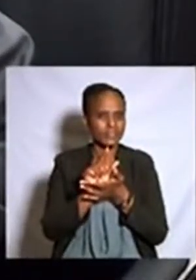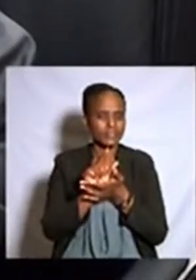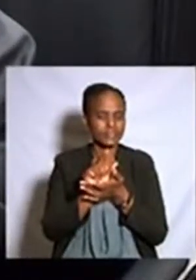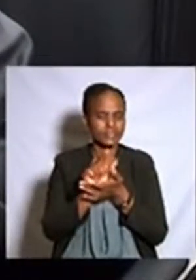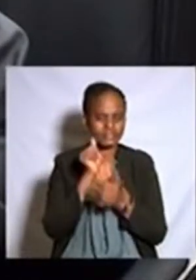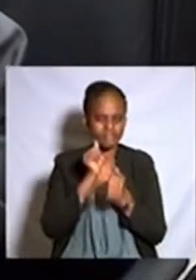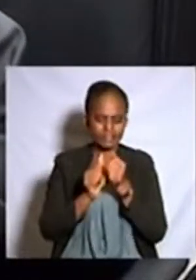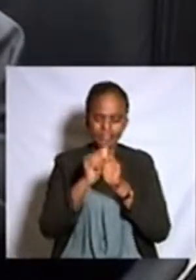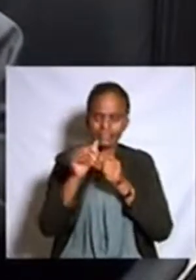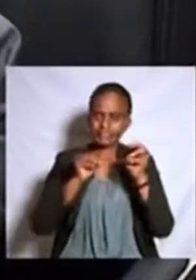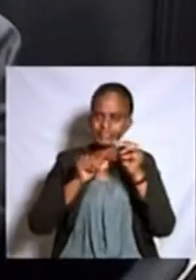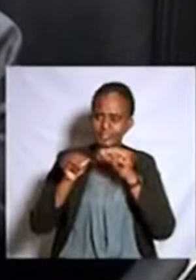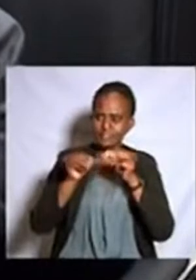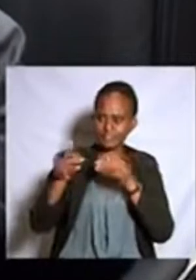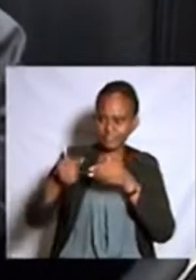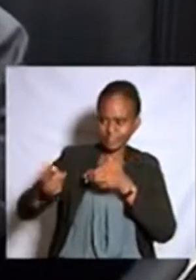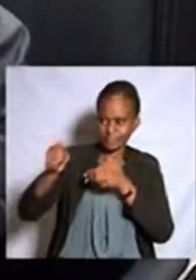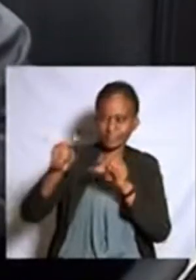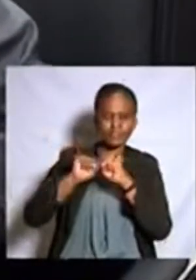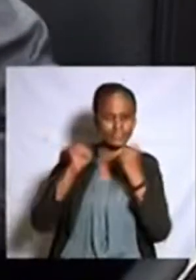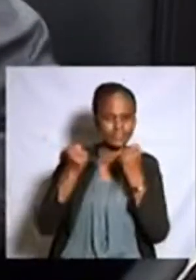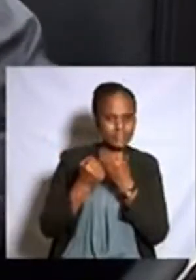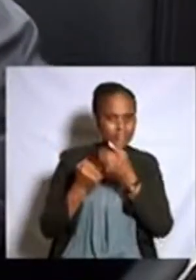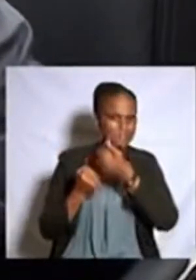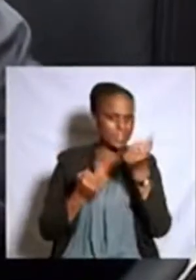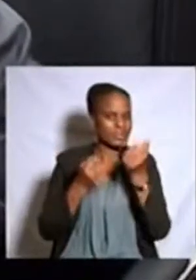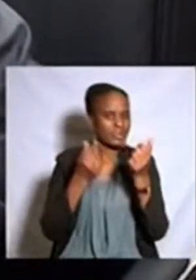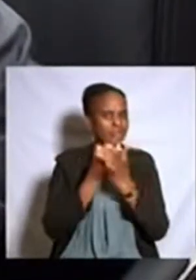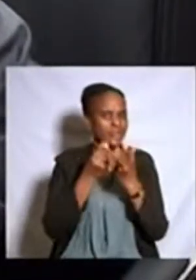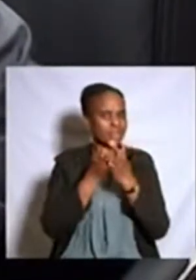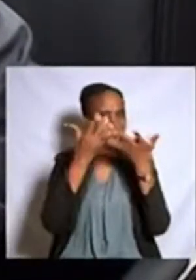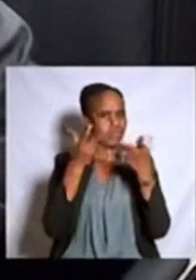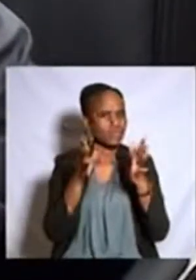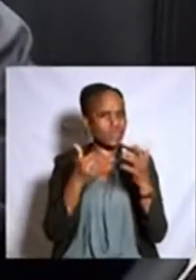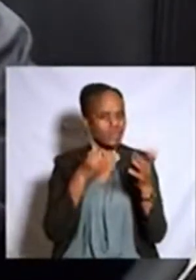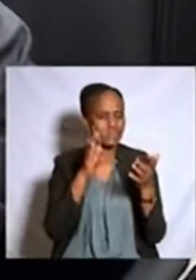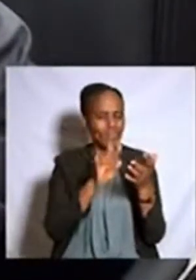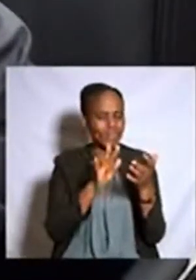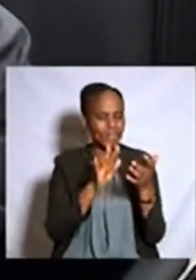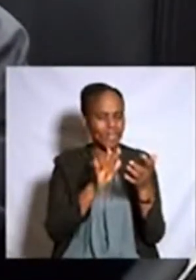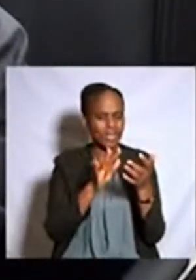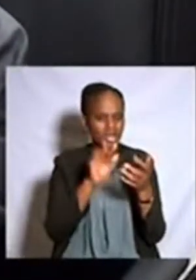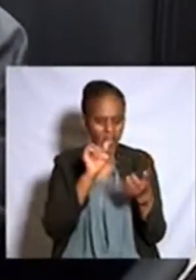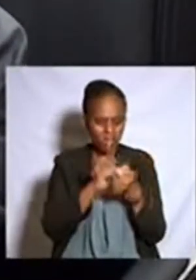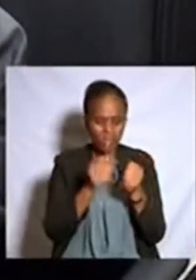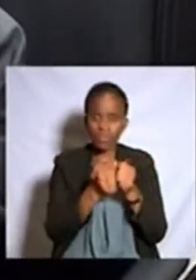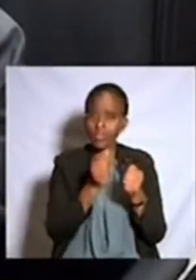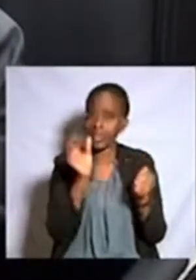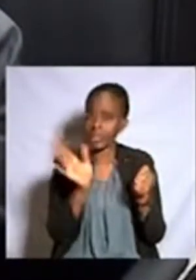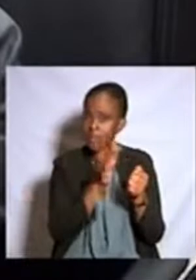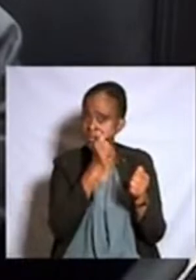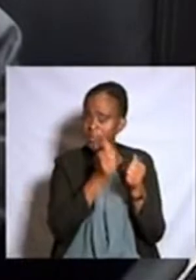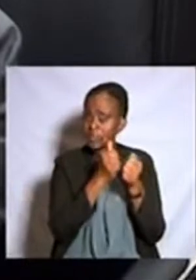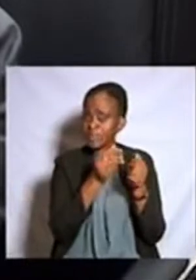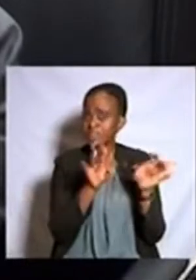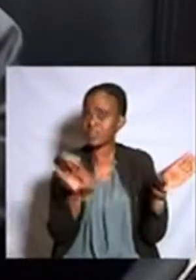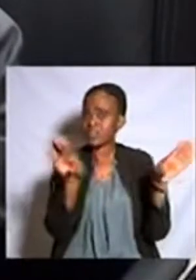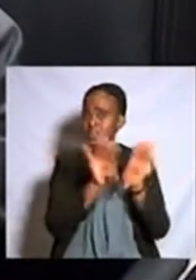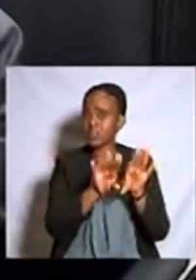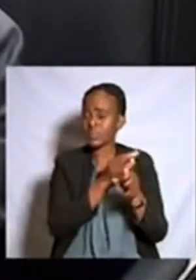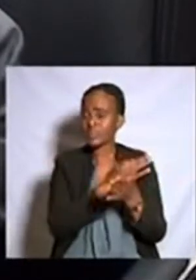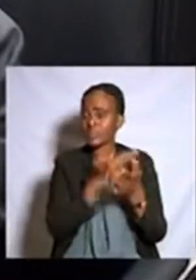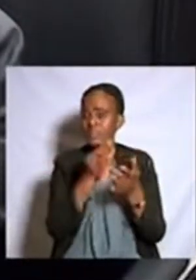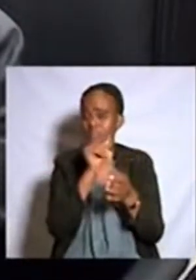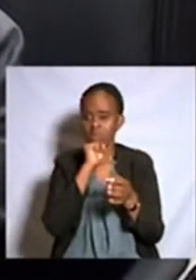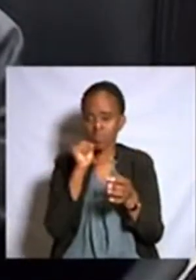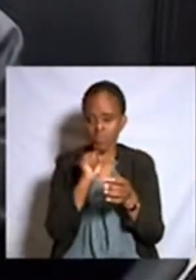which are being managed by the society? And is there any financial loss suffered as a result of this failure to close old